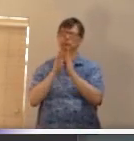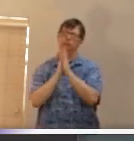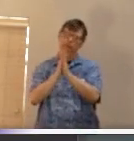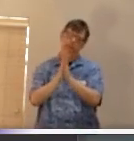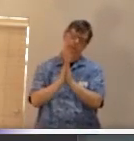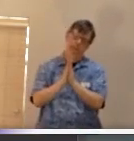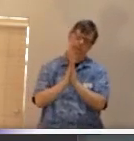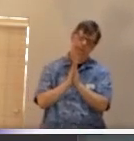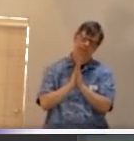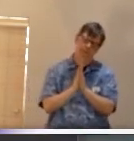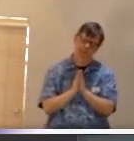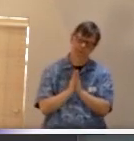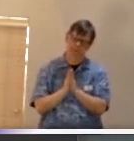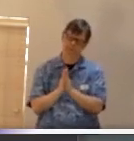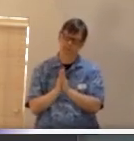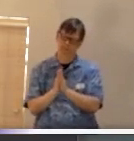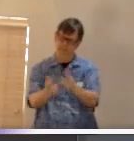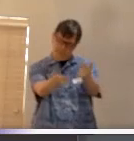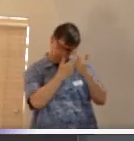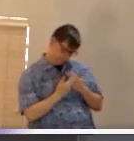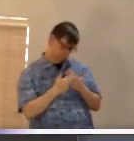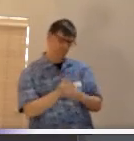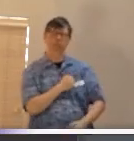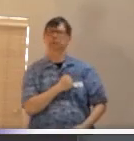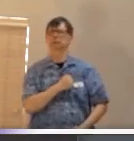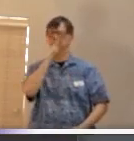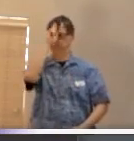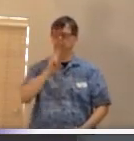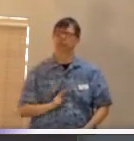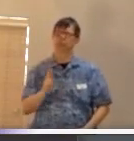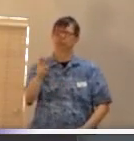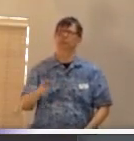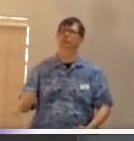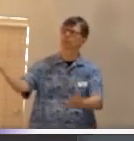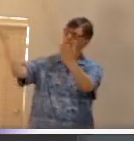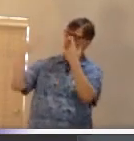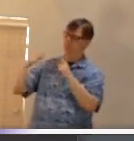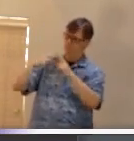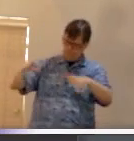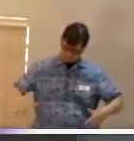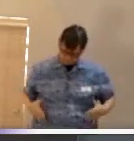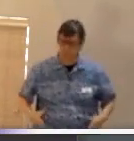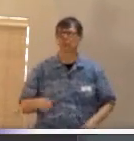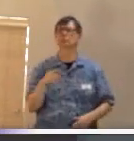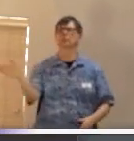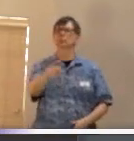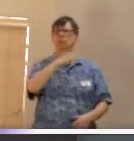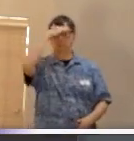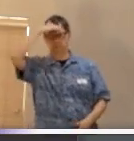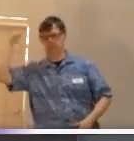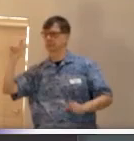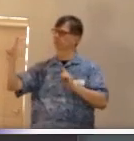and subsequently keep the desired reality from coming to life. So as we recognize our